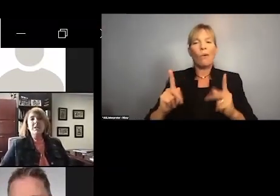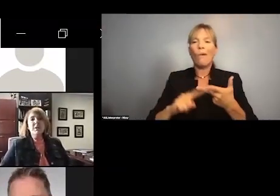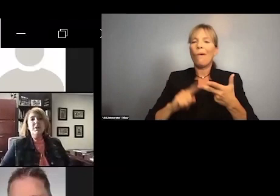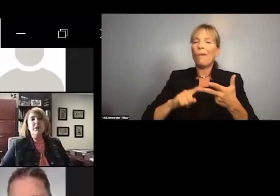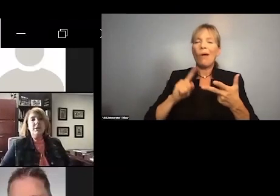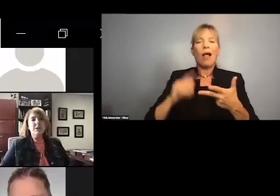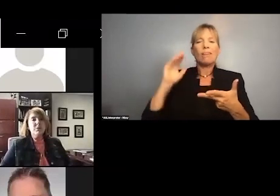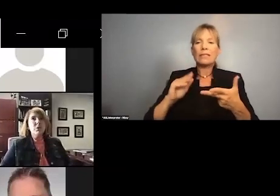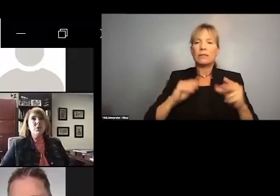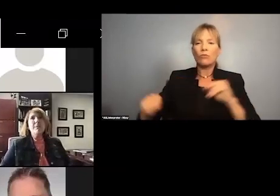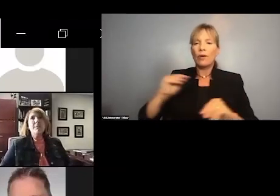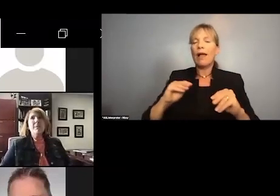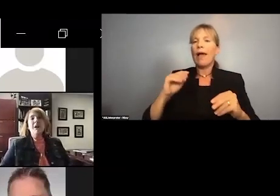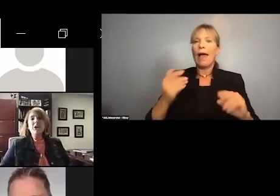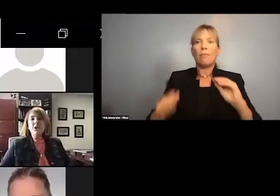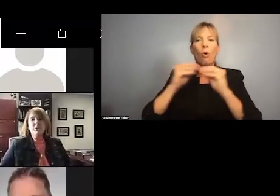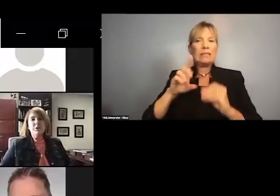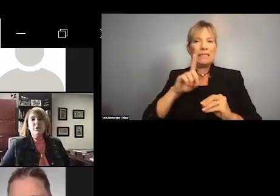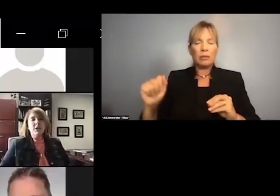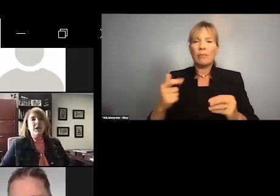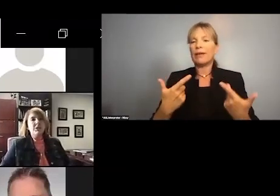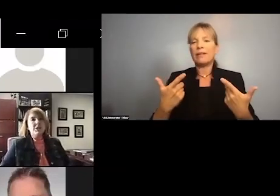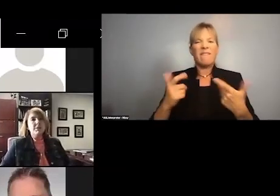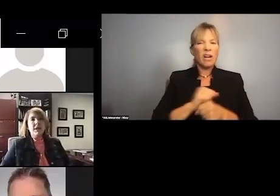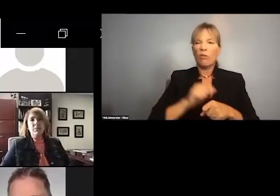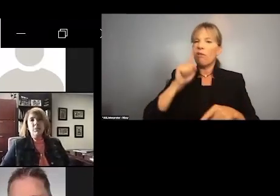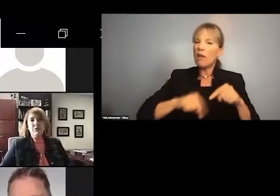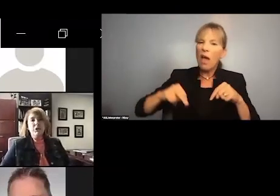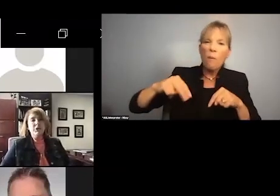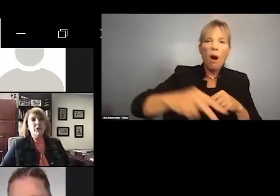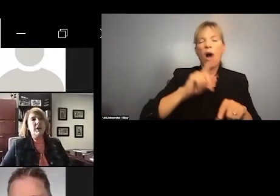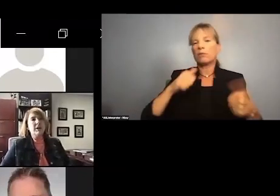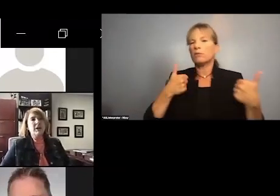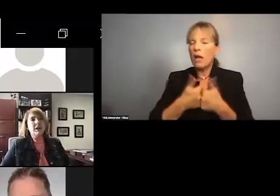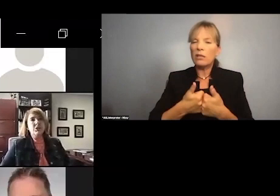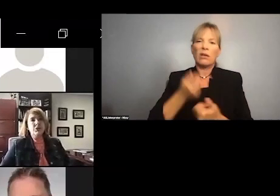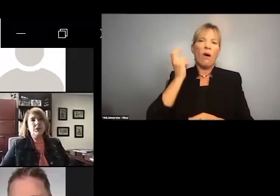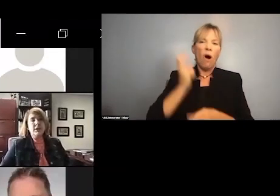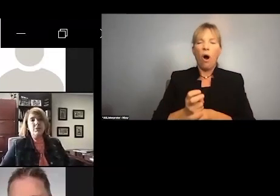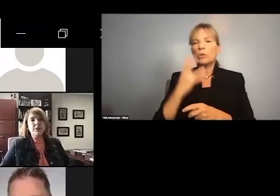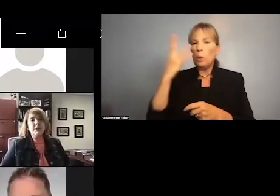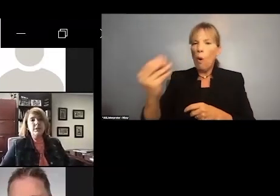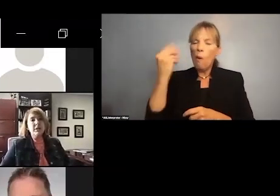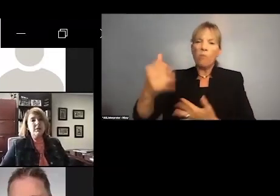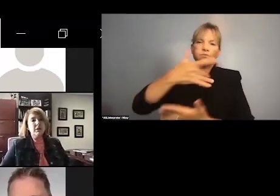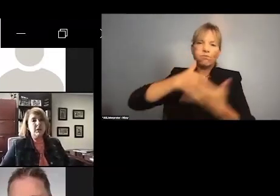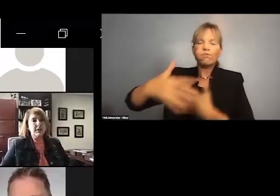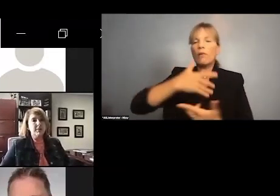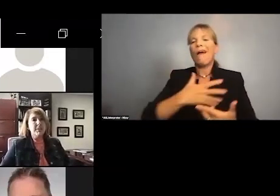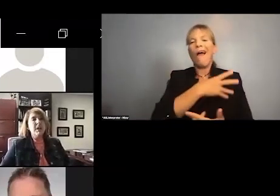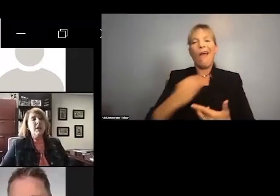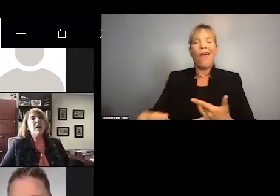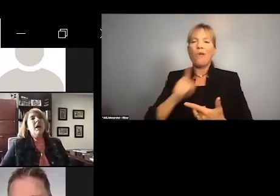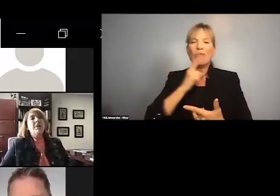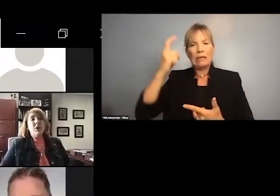and increased disability, so more functional challenges that make it more difficult to go out and engage socially, as well as